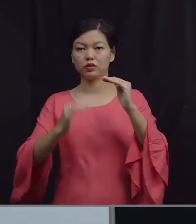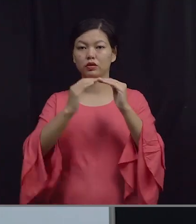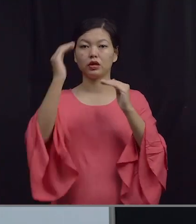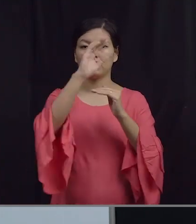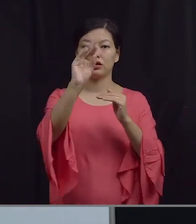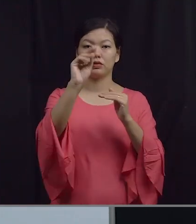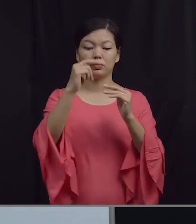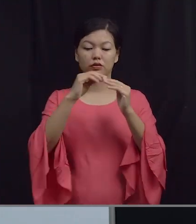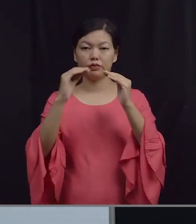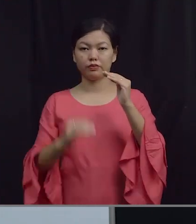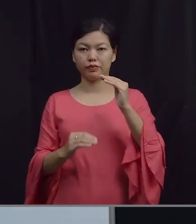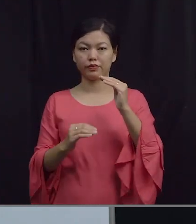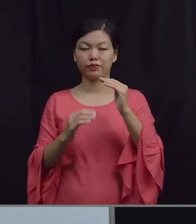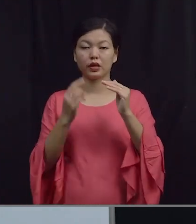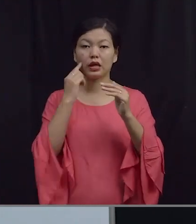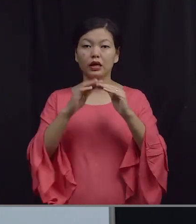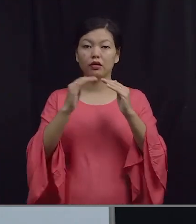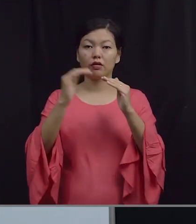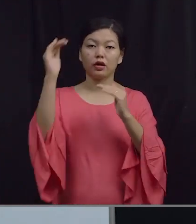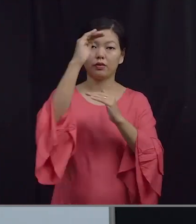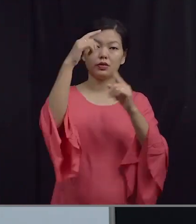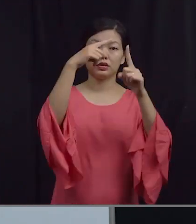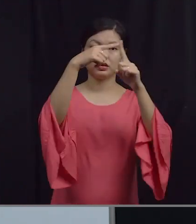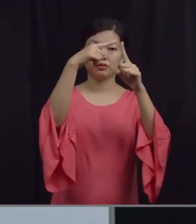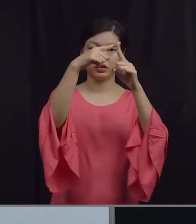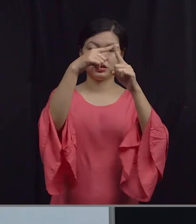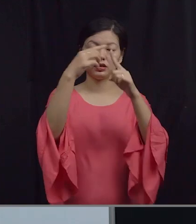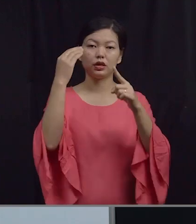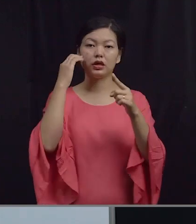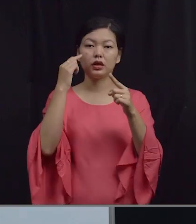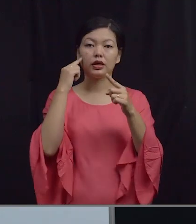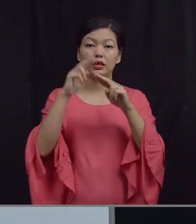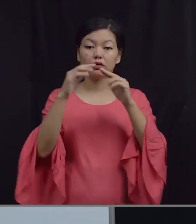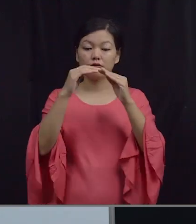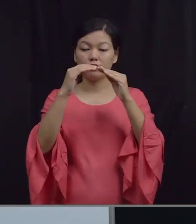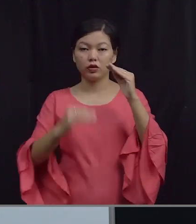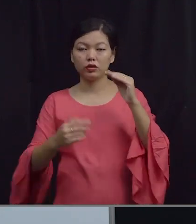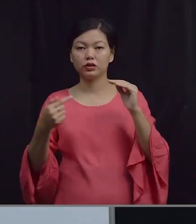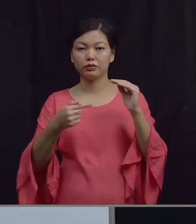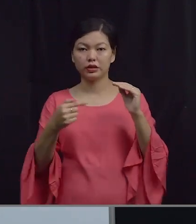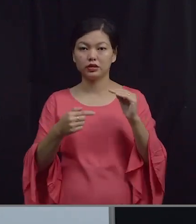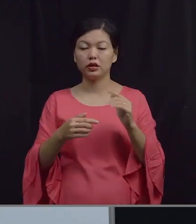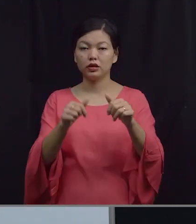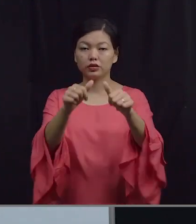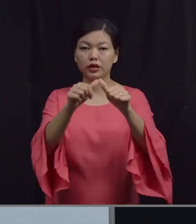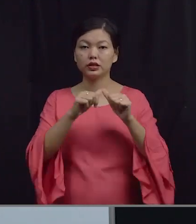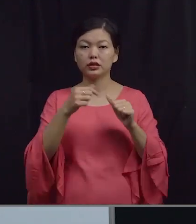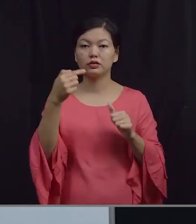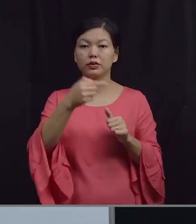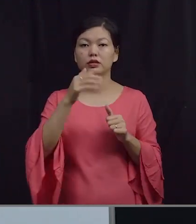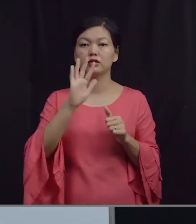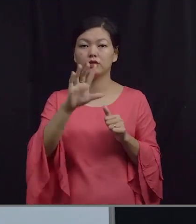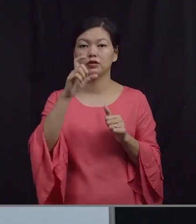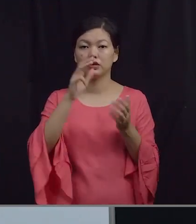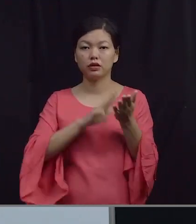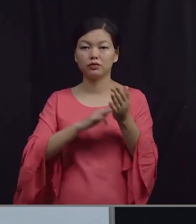is minus 5 centimeter, means the magnitude is 5, and then this negative represents this is below.